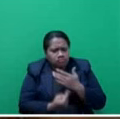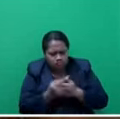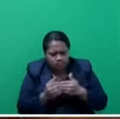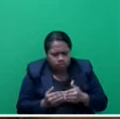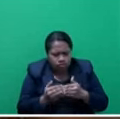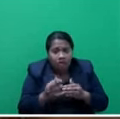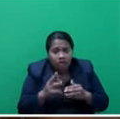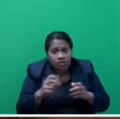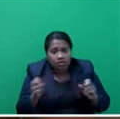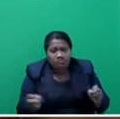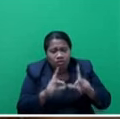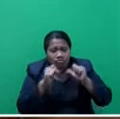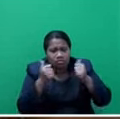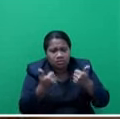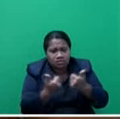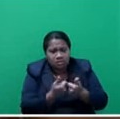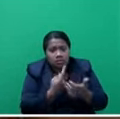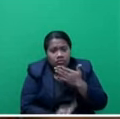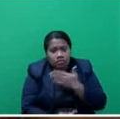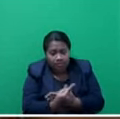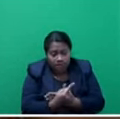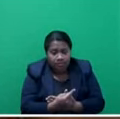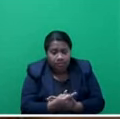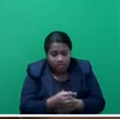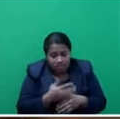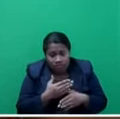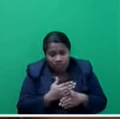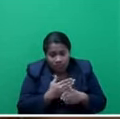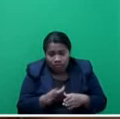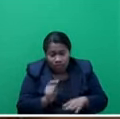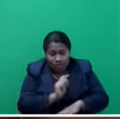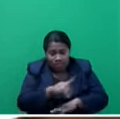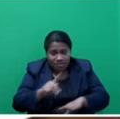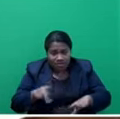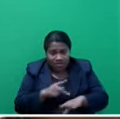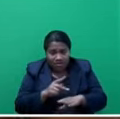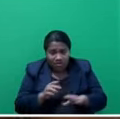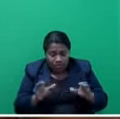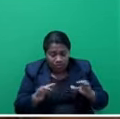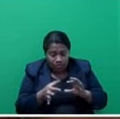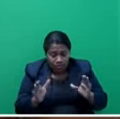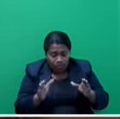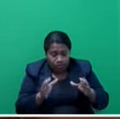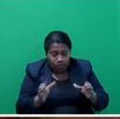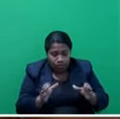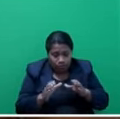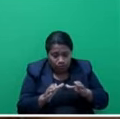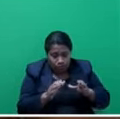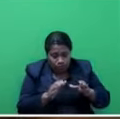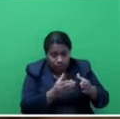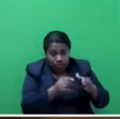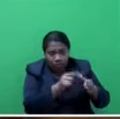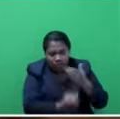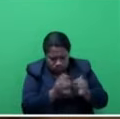Agreement. An effort born from Pacific cooperation is now guiding the world through the next 3 decades to a